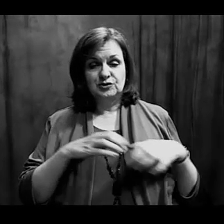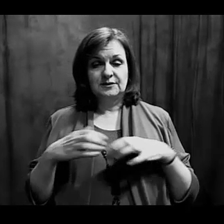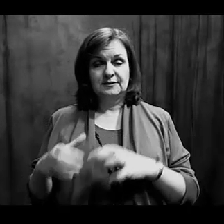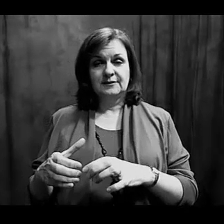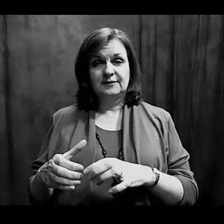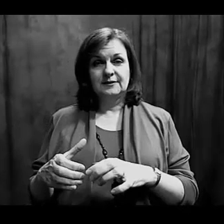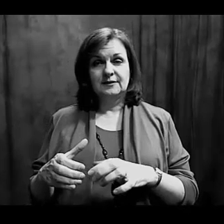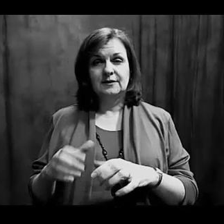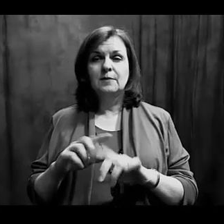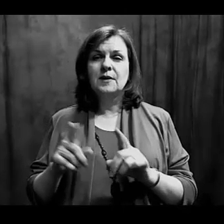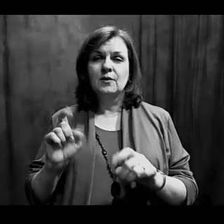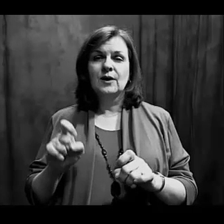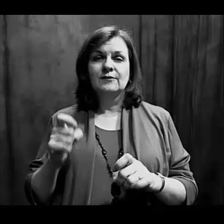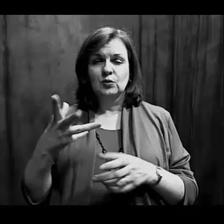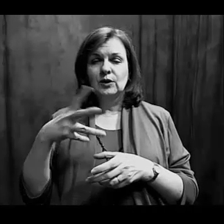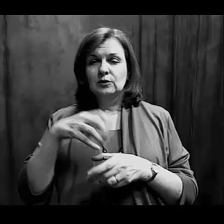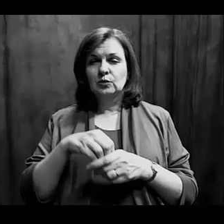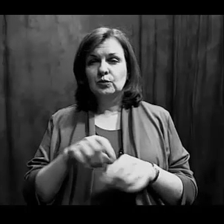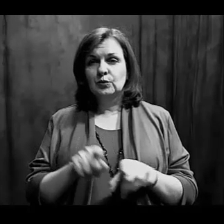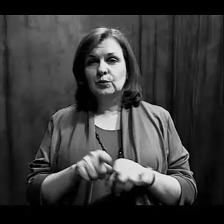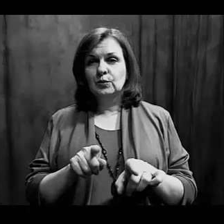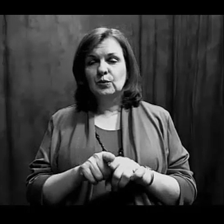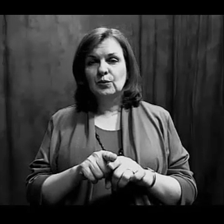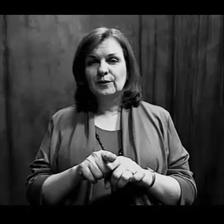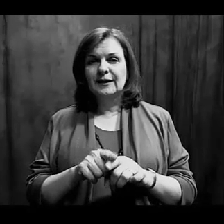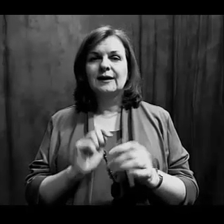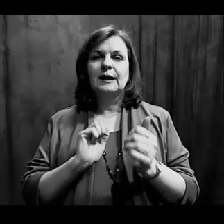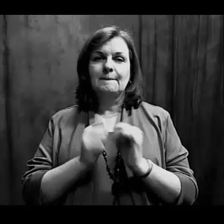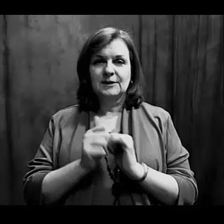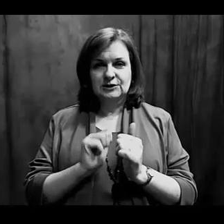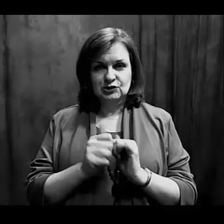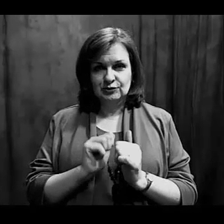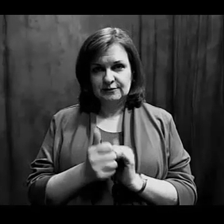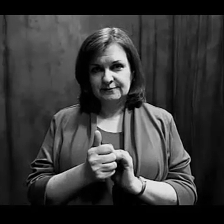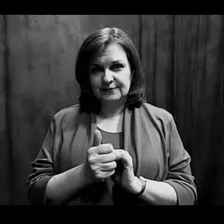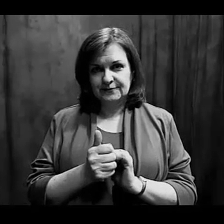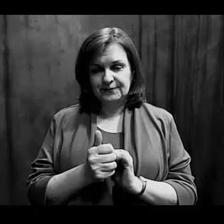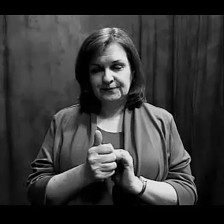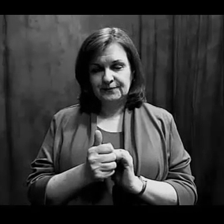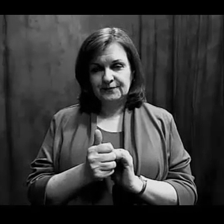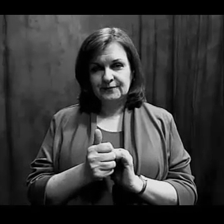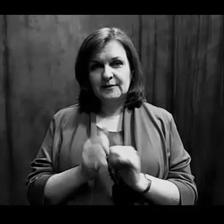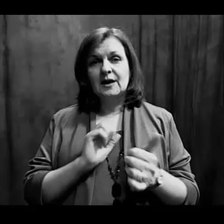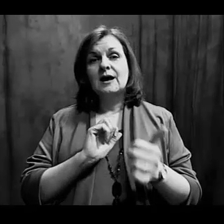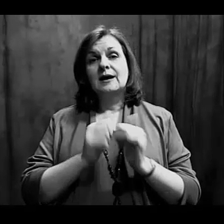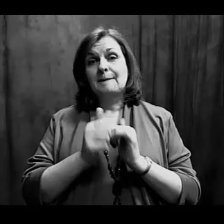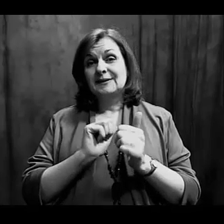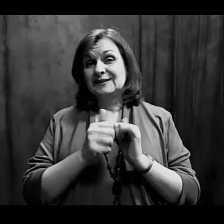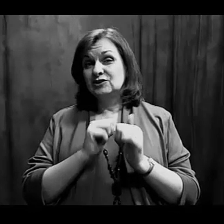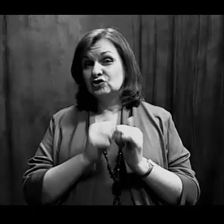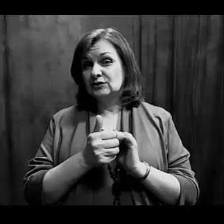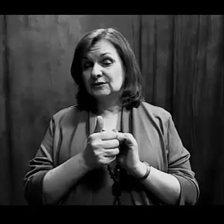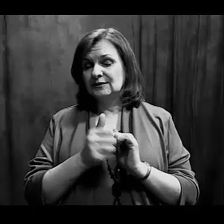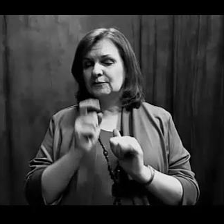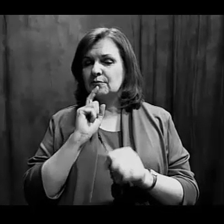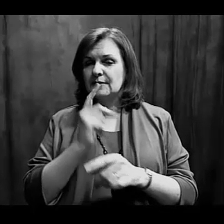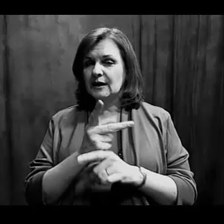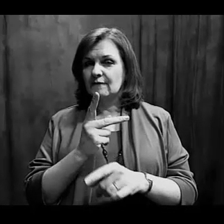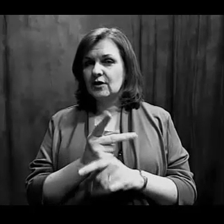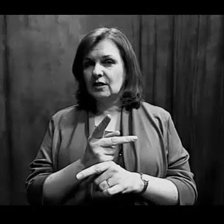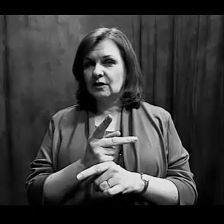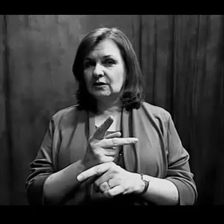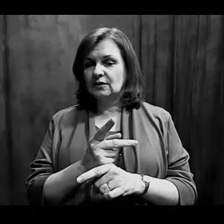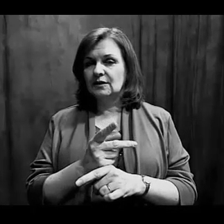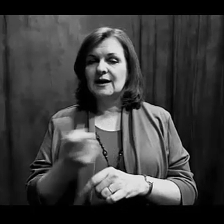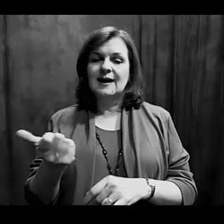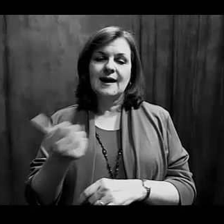between the populations, but what we want to consider a little bit more now is actually the competition. Now, competition